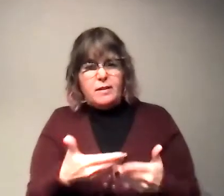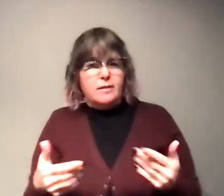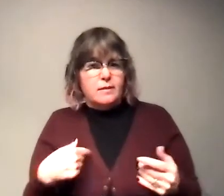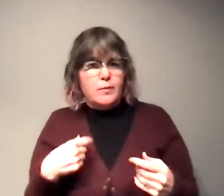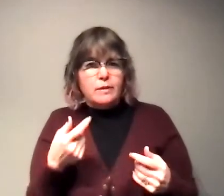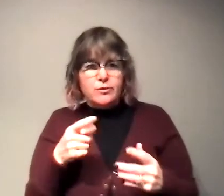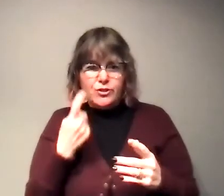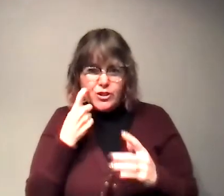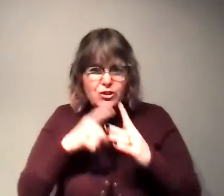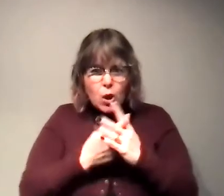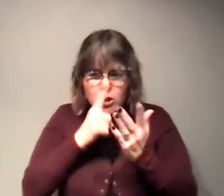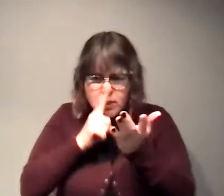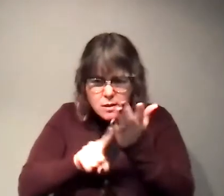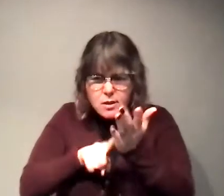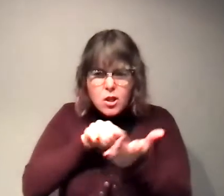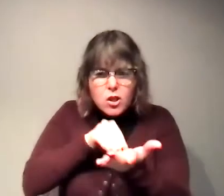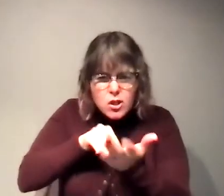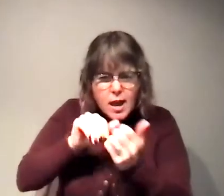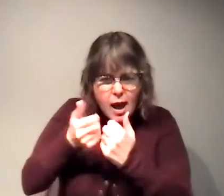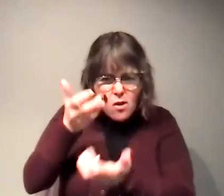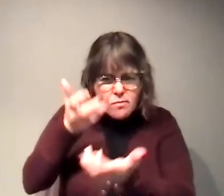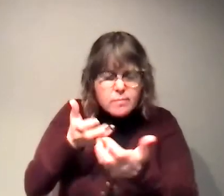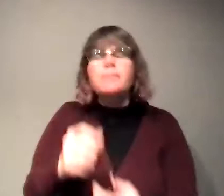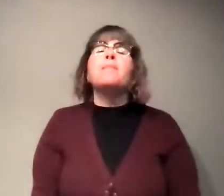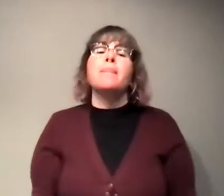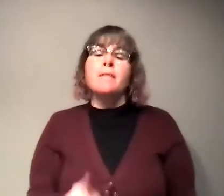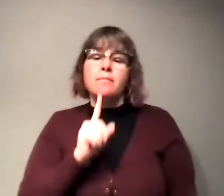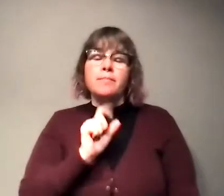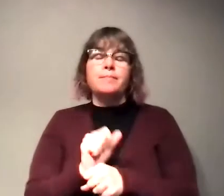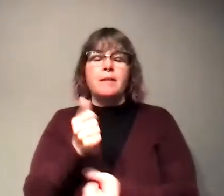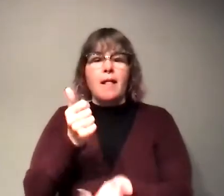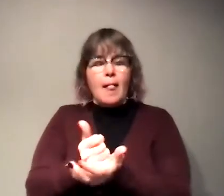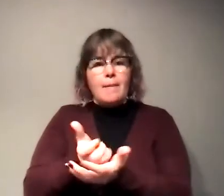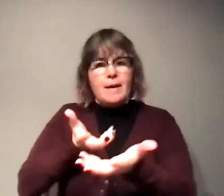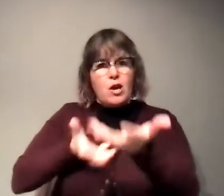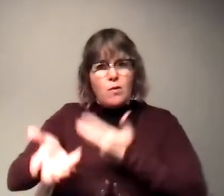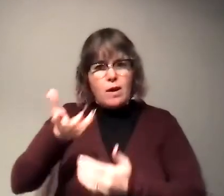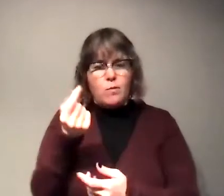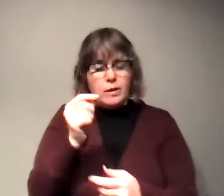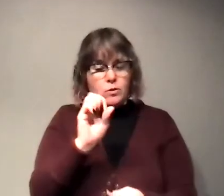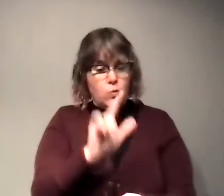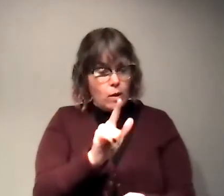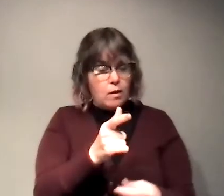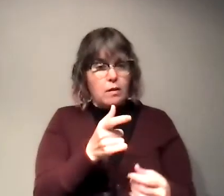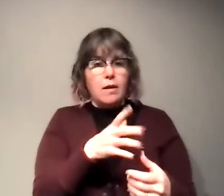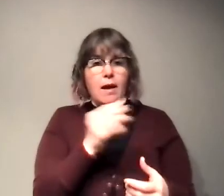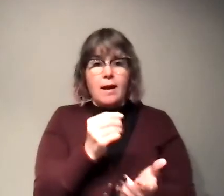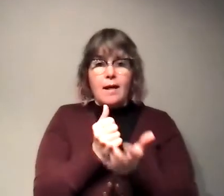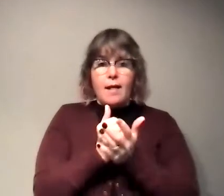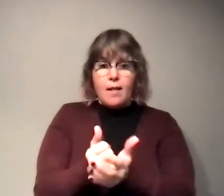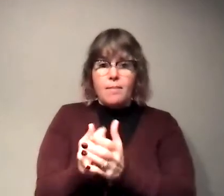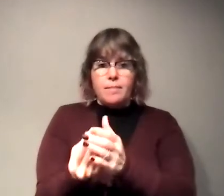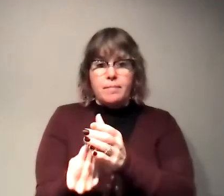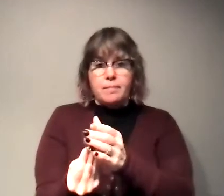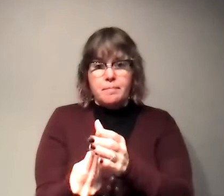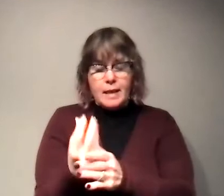It's really fascinating. But they actually help interact with what's in the soil and actually help plants